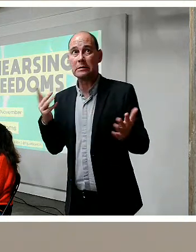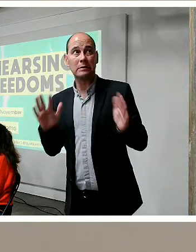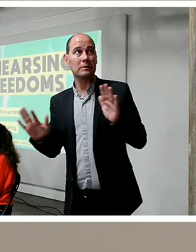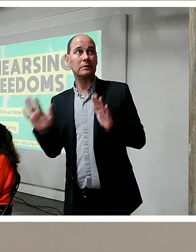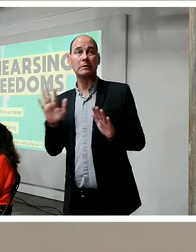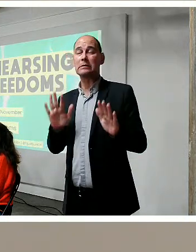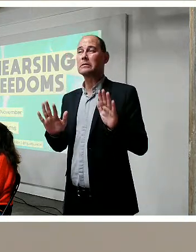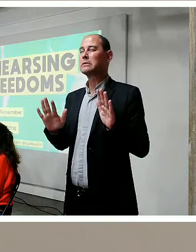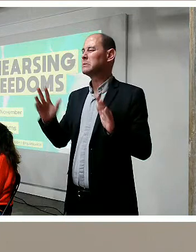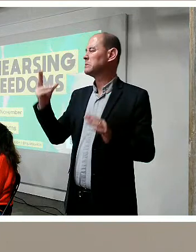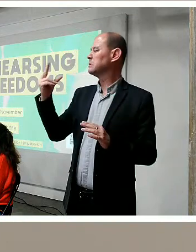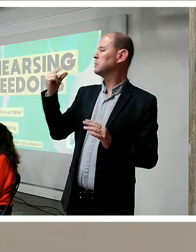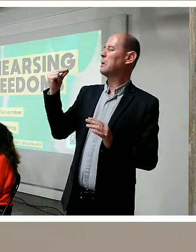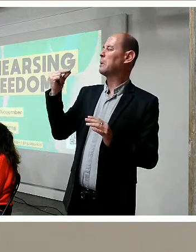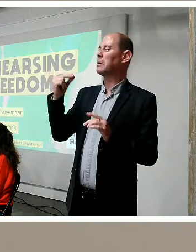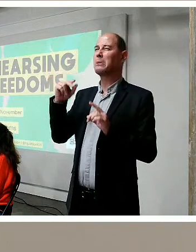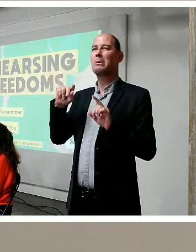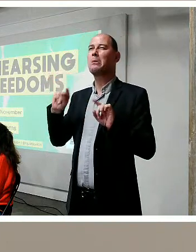no, you cannot live.